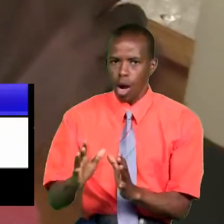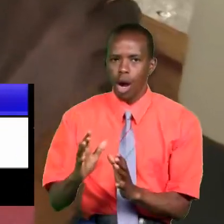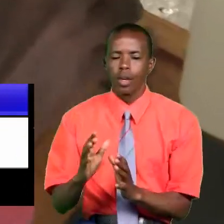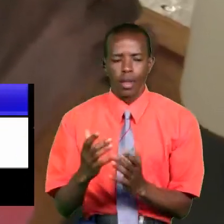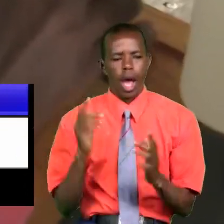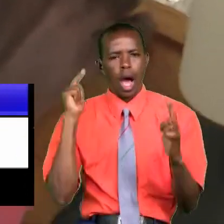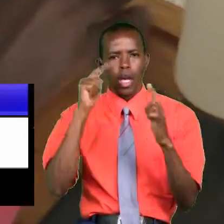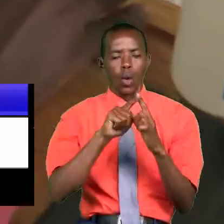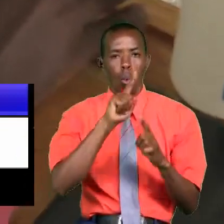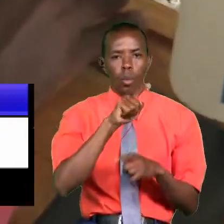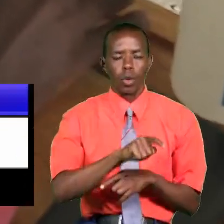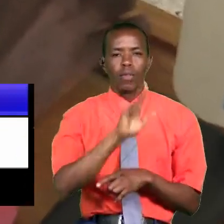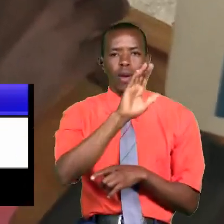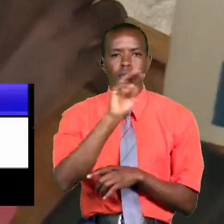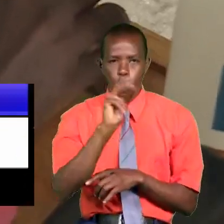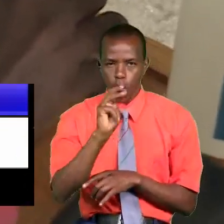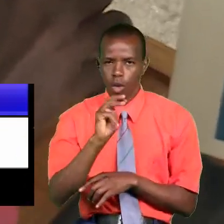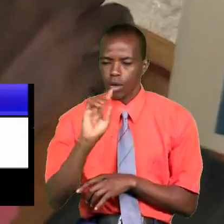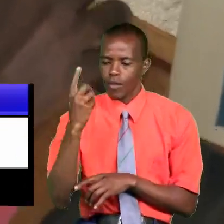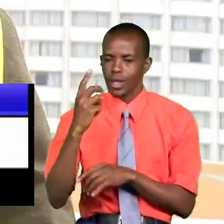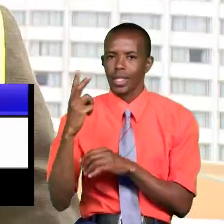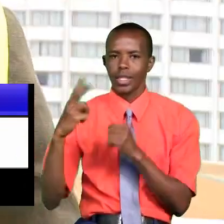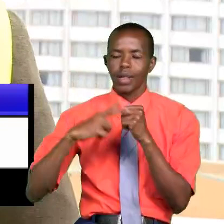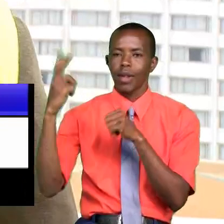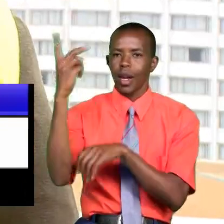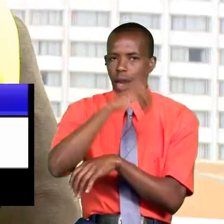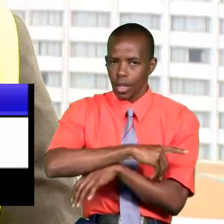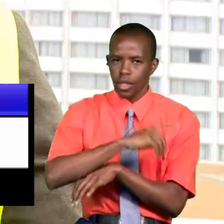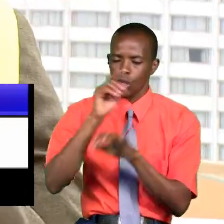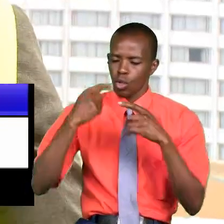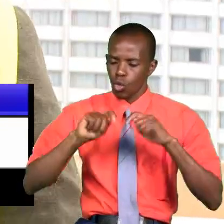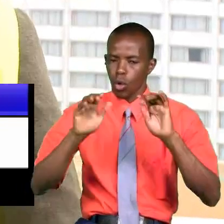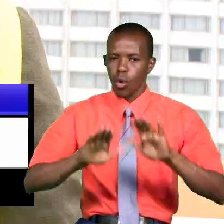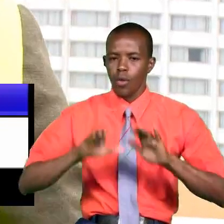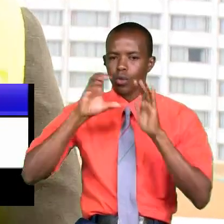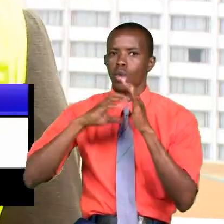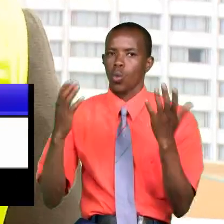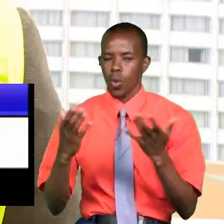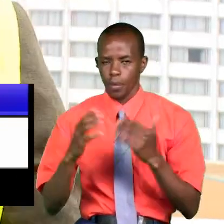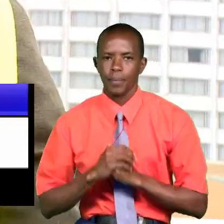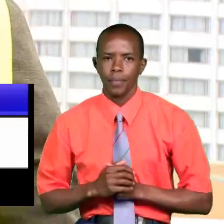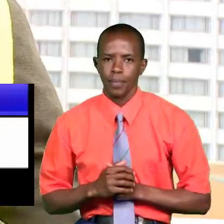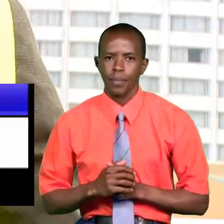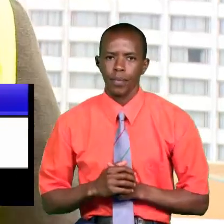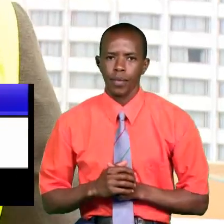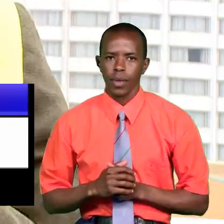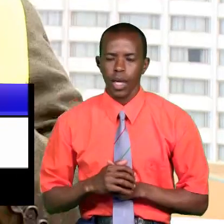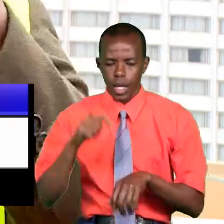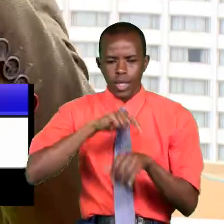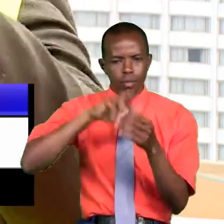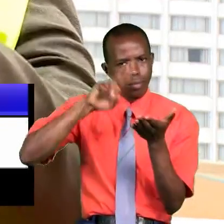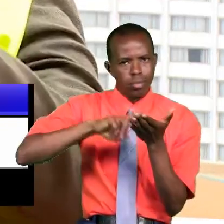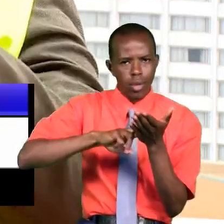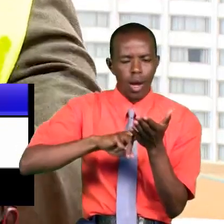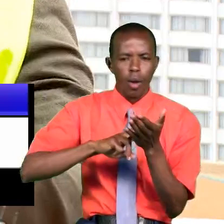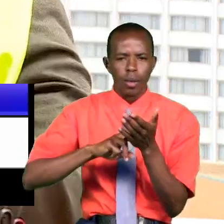initial target of 1.5 million voters in the first 7 days. Trying to avoid this scenario whereby initially it was whenever there's a registration, you have to go